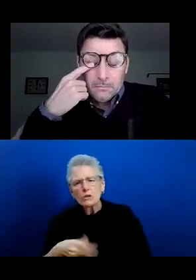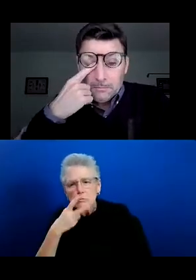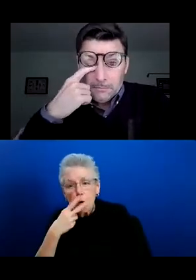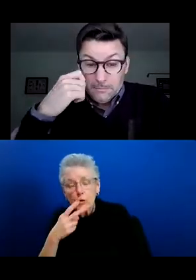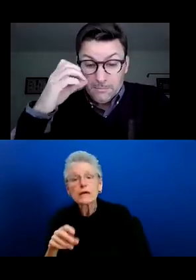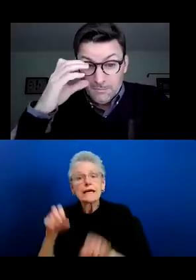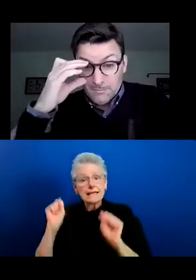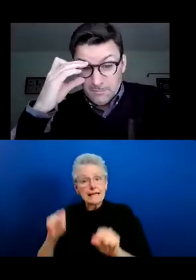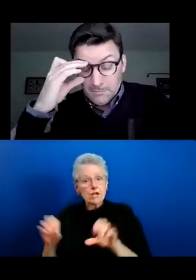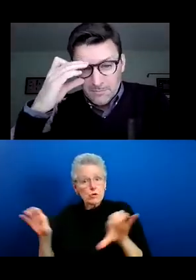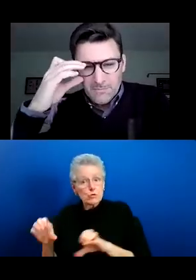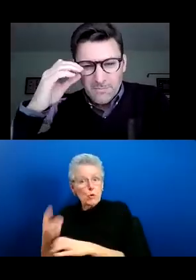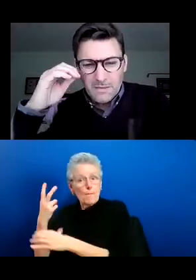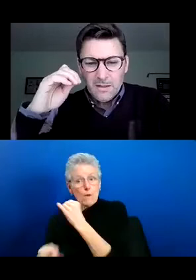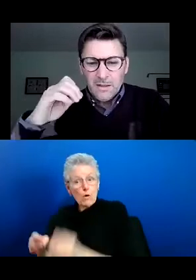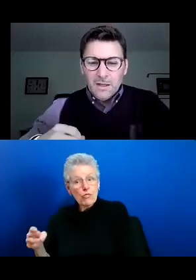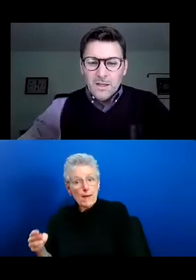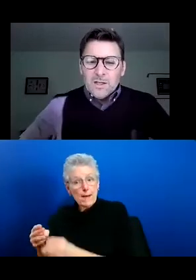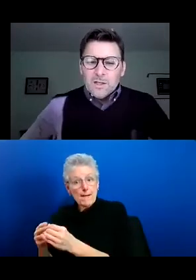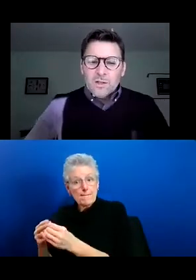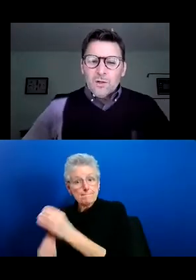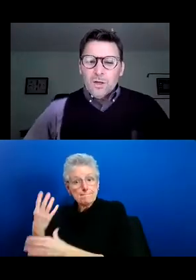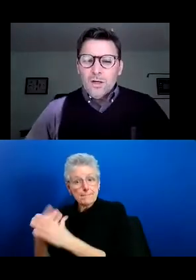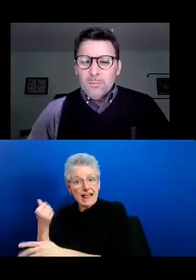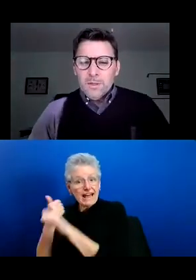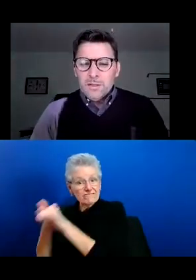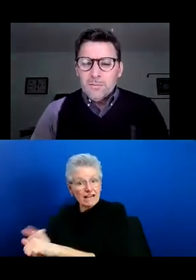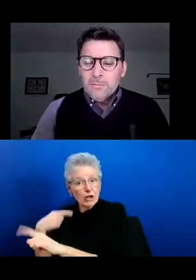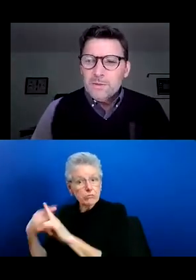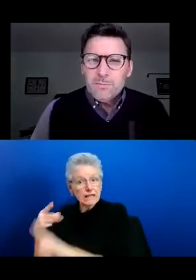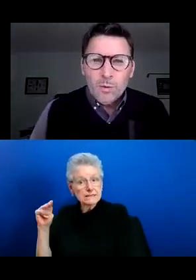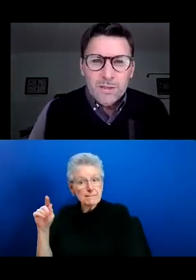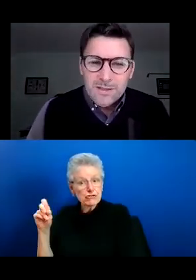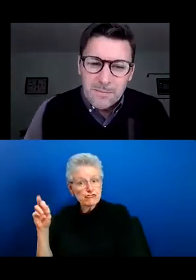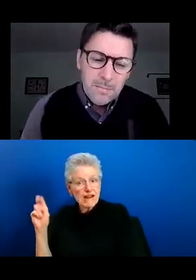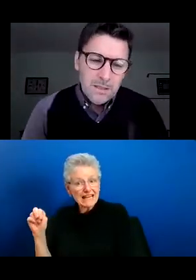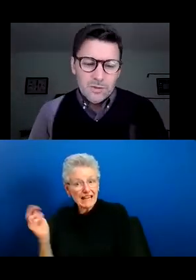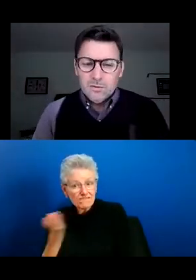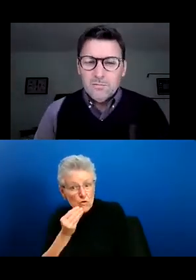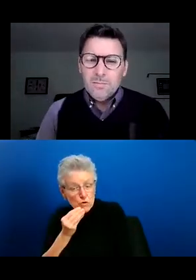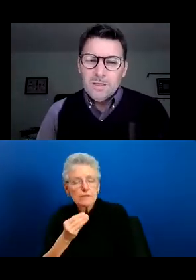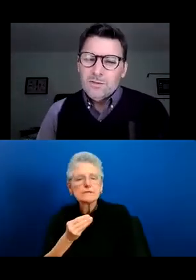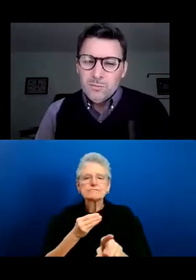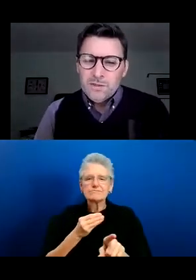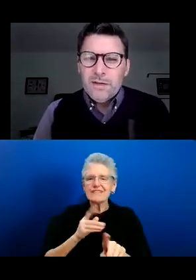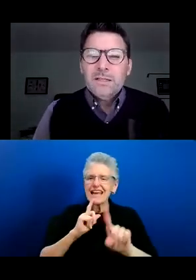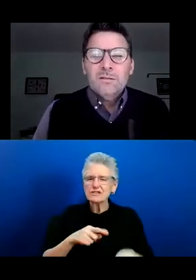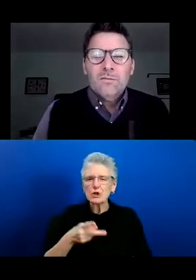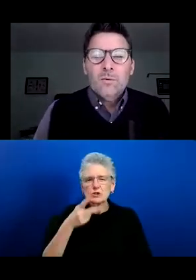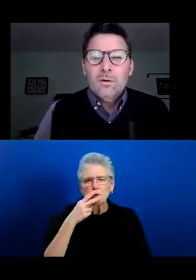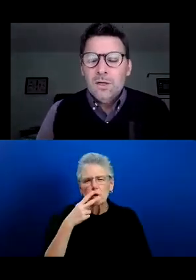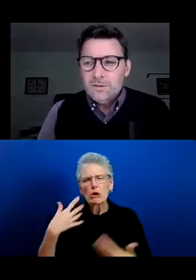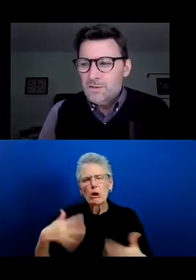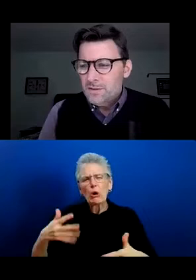and Mediterranean diets? So smoking is a major, major risk